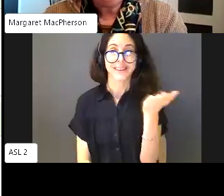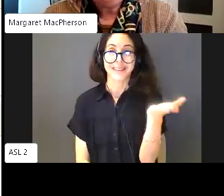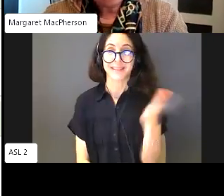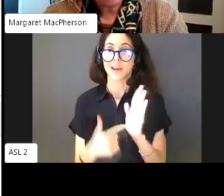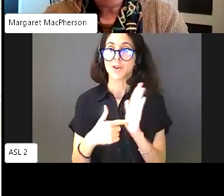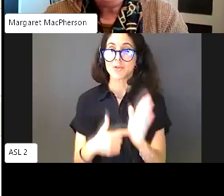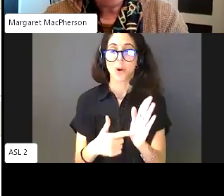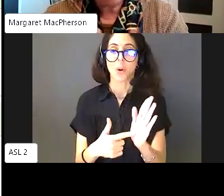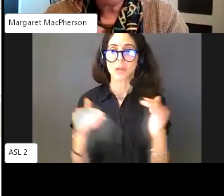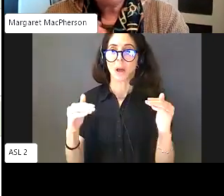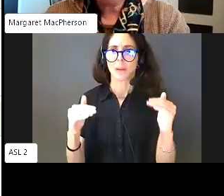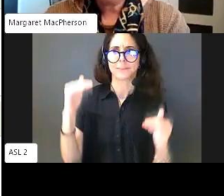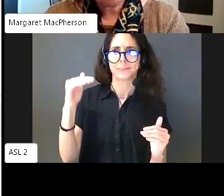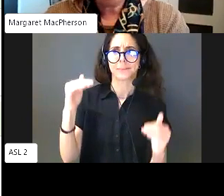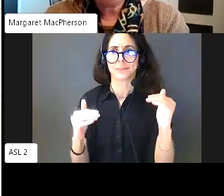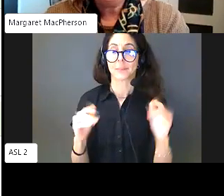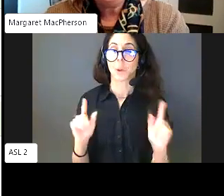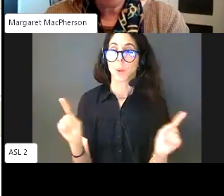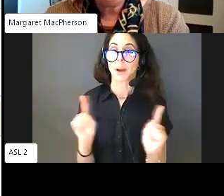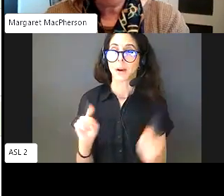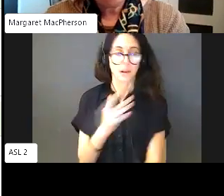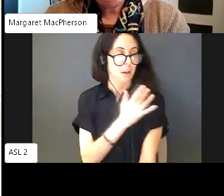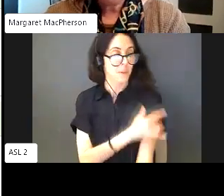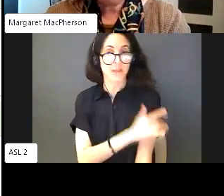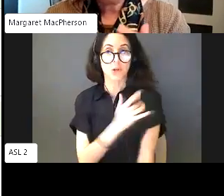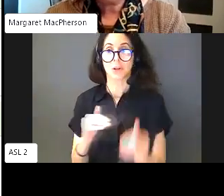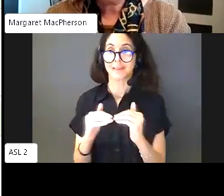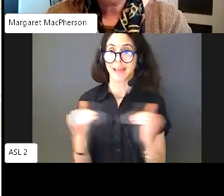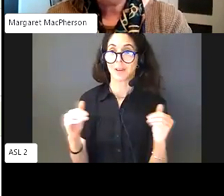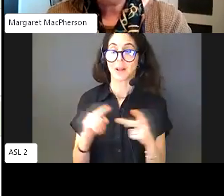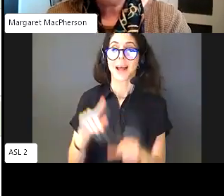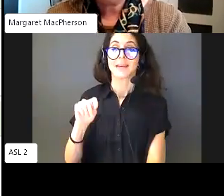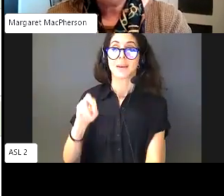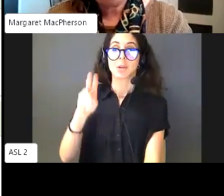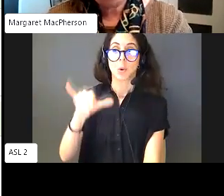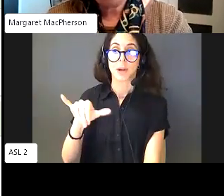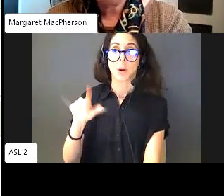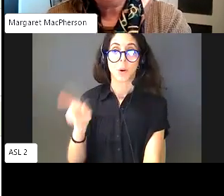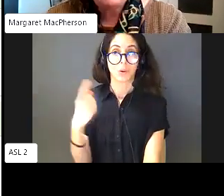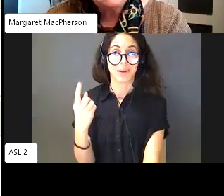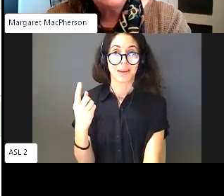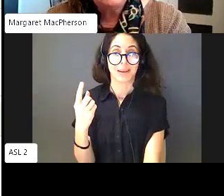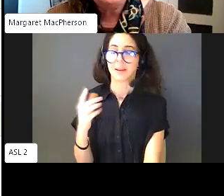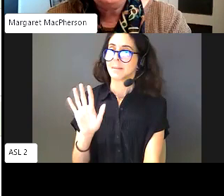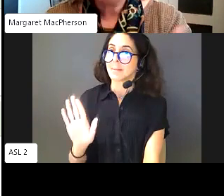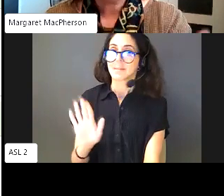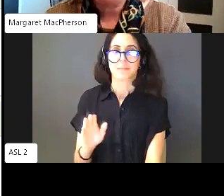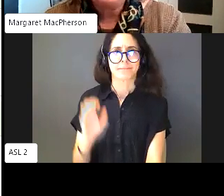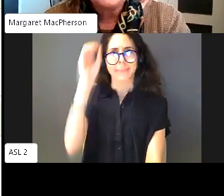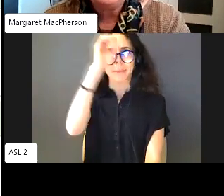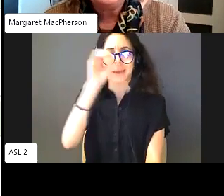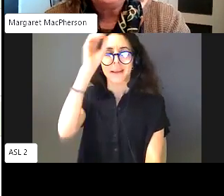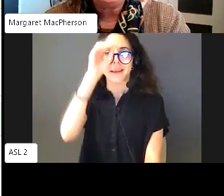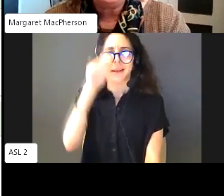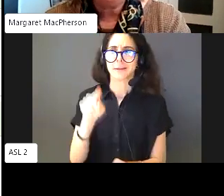inequities, at a provincial and territorial level, not just a difference in opinions about how, where